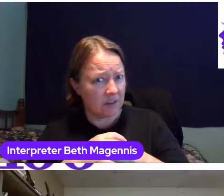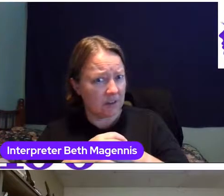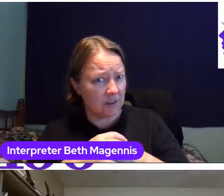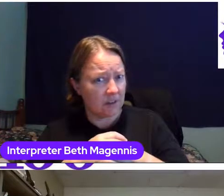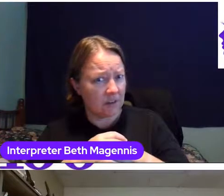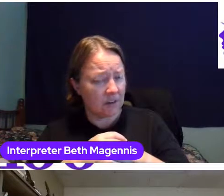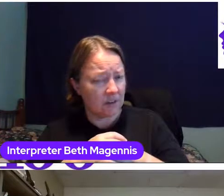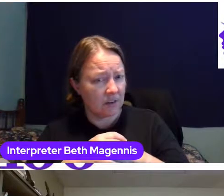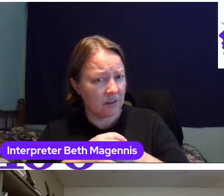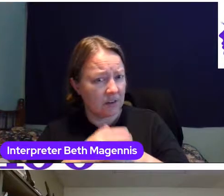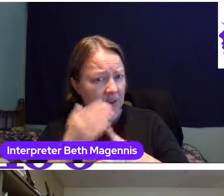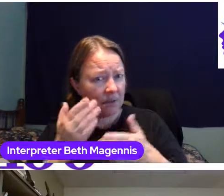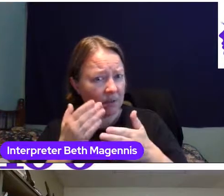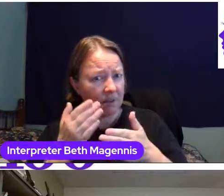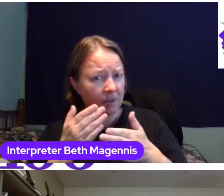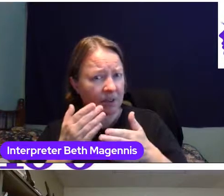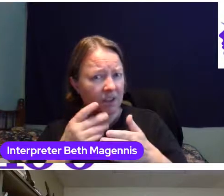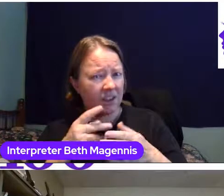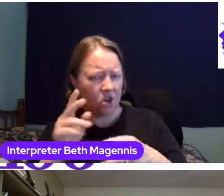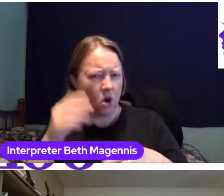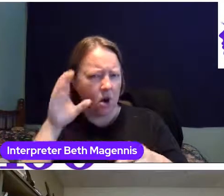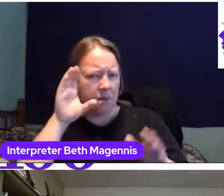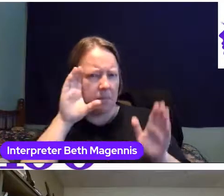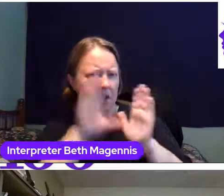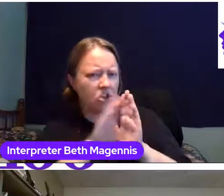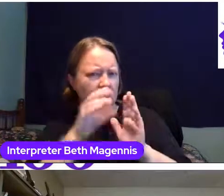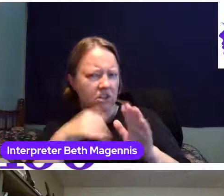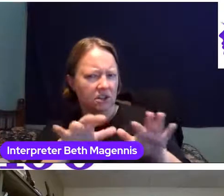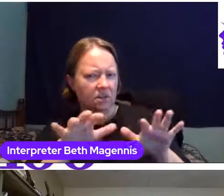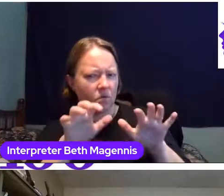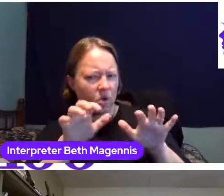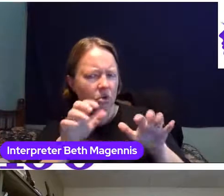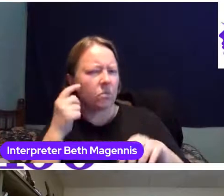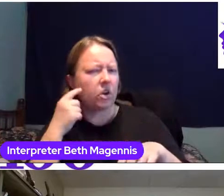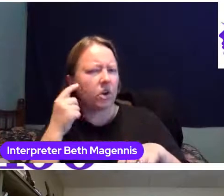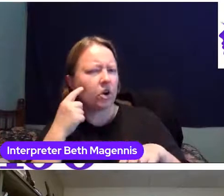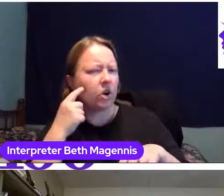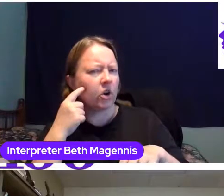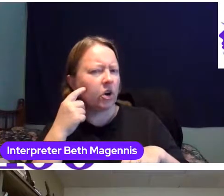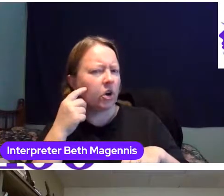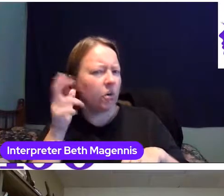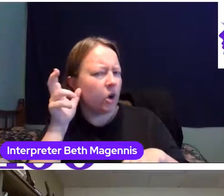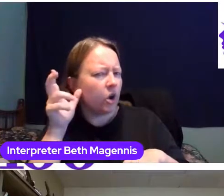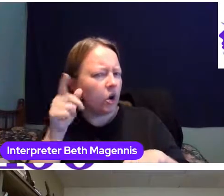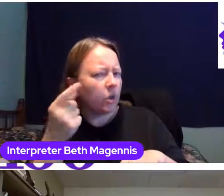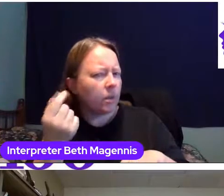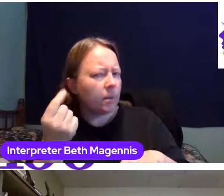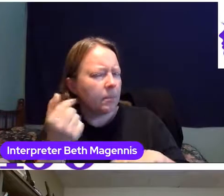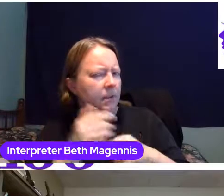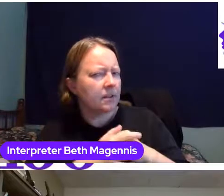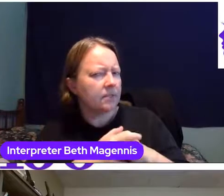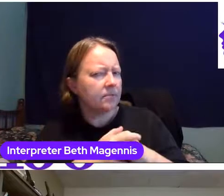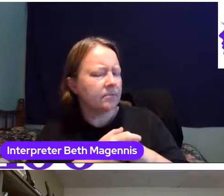Open your visual is still frozen. We heard a little audio.